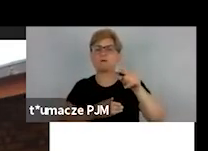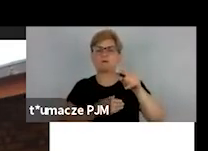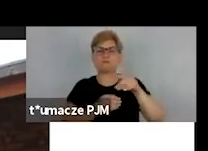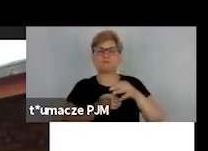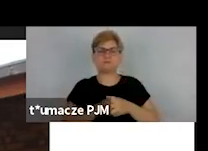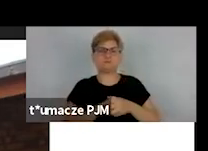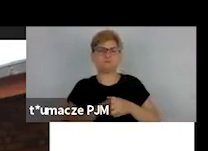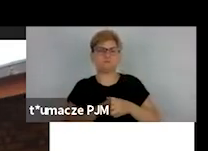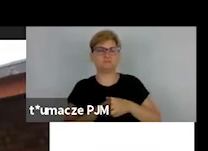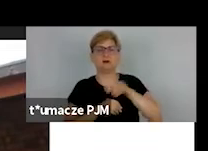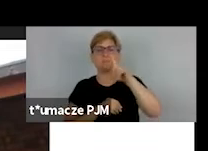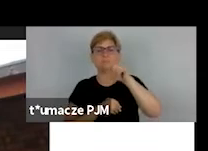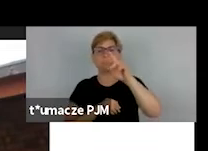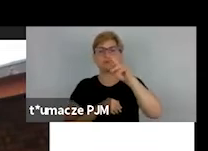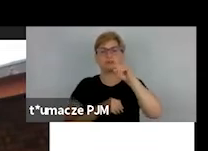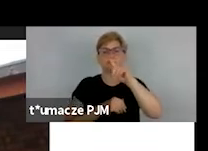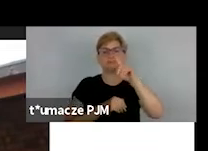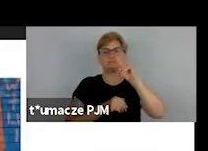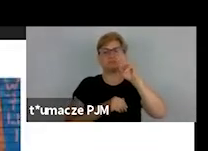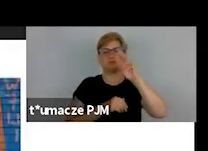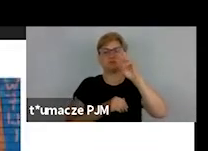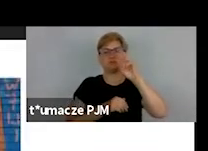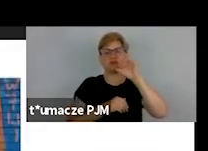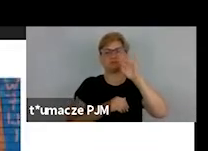process themselves. Next slide.